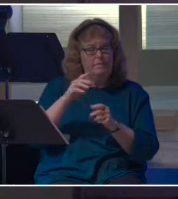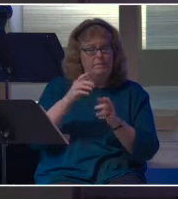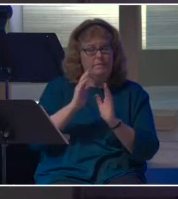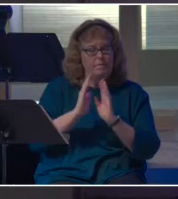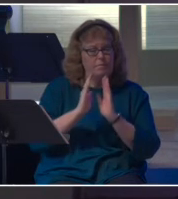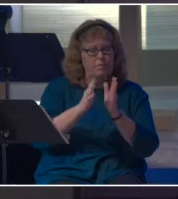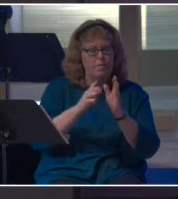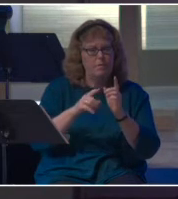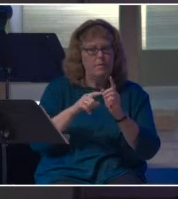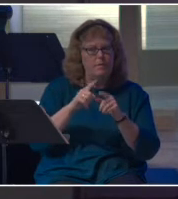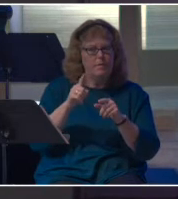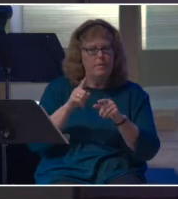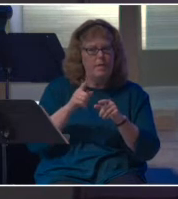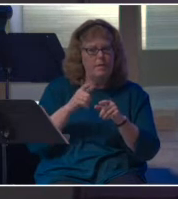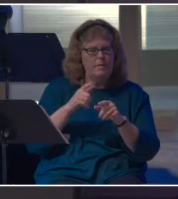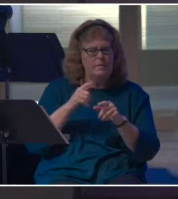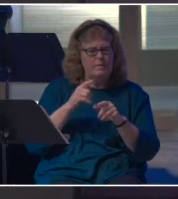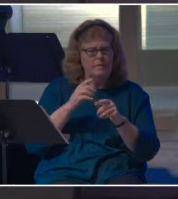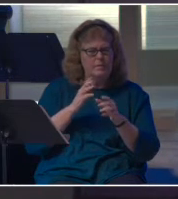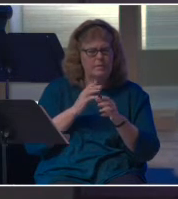me cut around